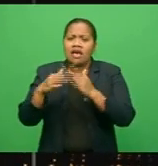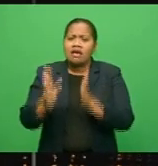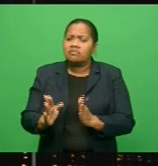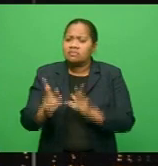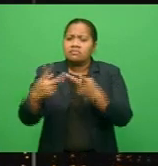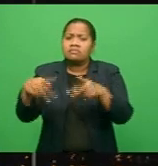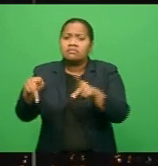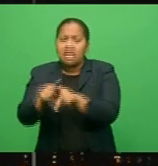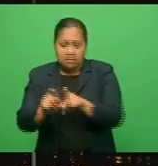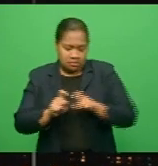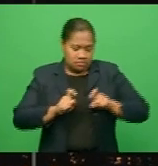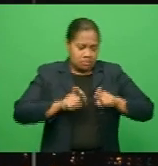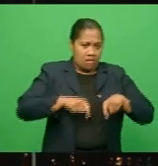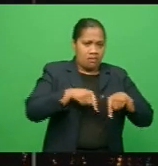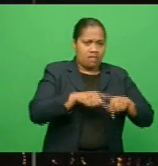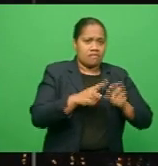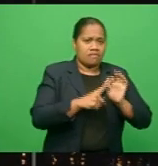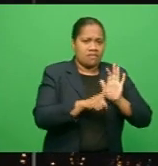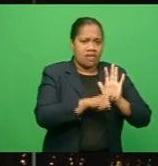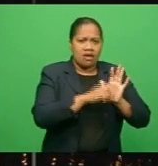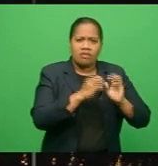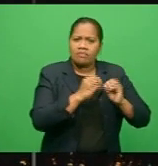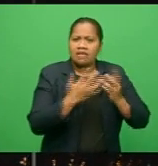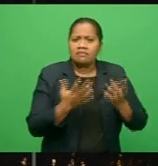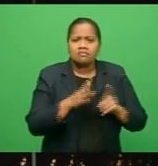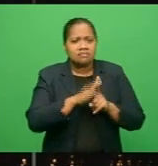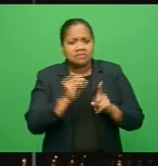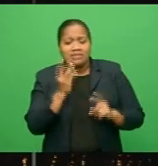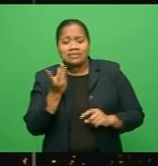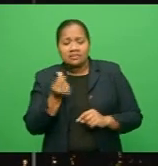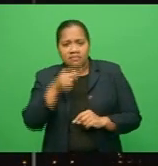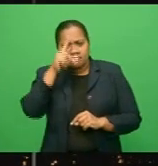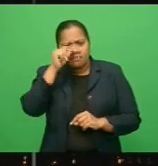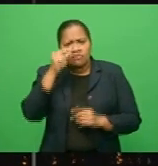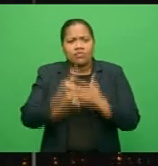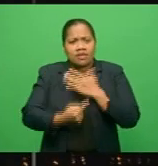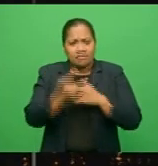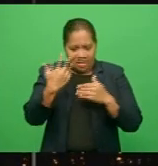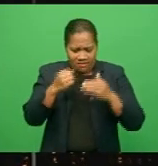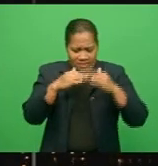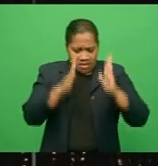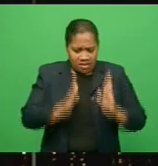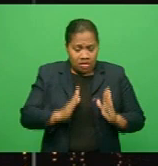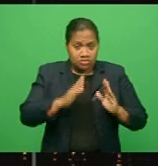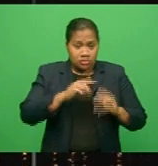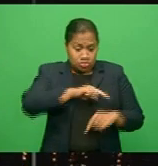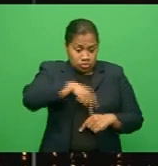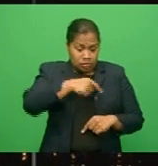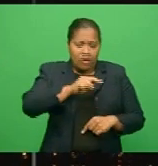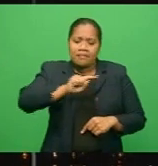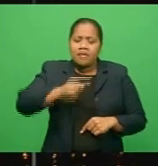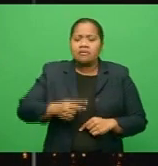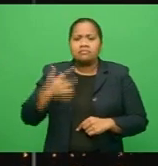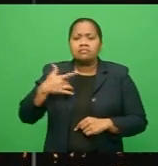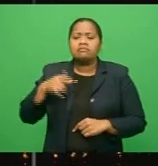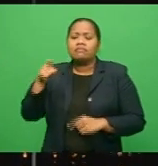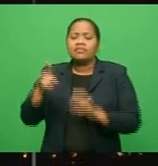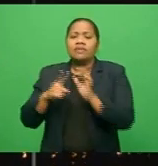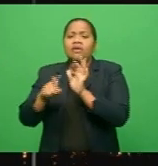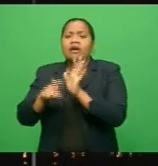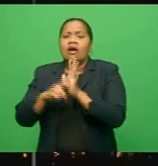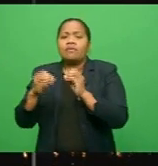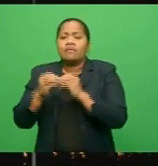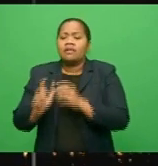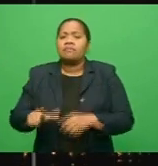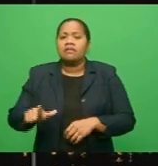while staying in PRB flats. For instance, some Fijians have houses in Suva but are staying in PRB flats in Lambasa. Pranita